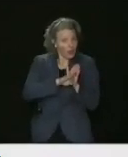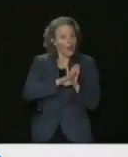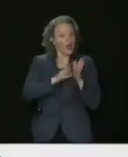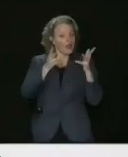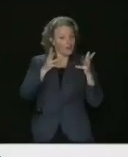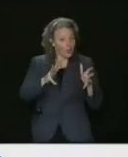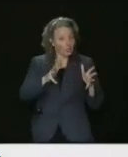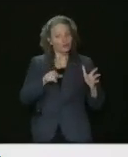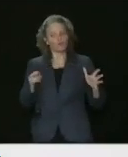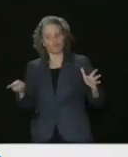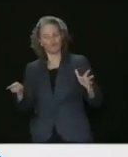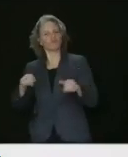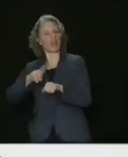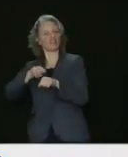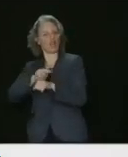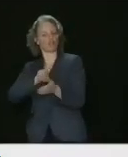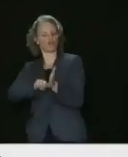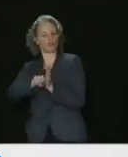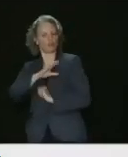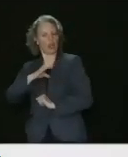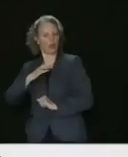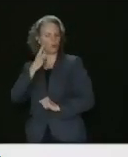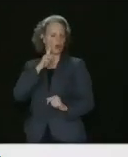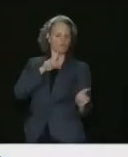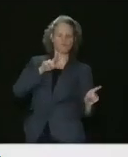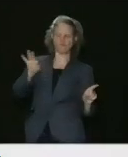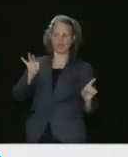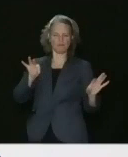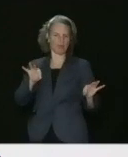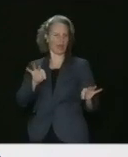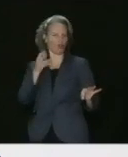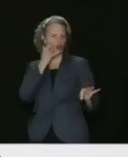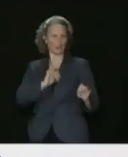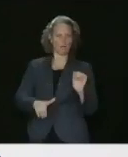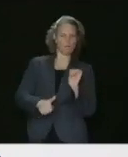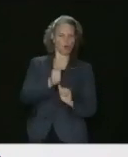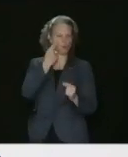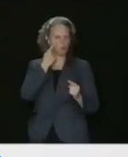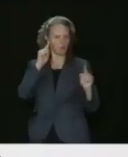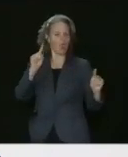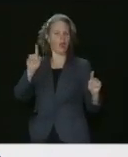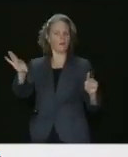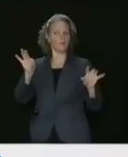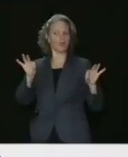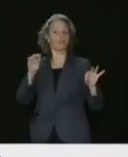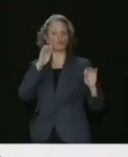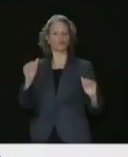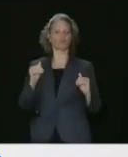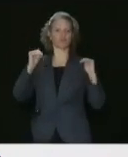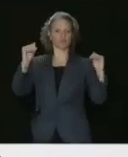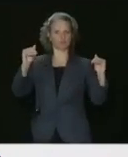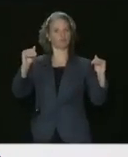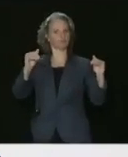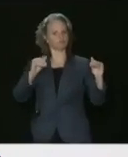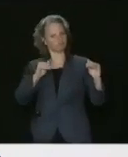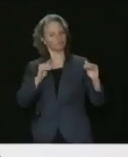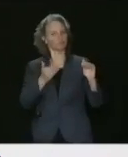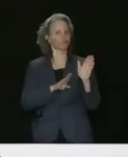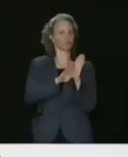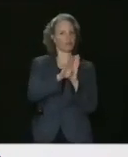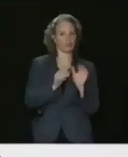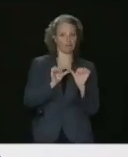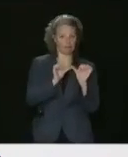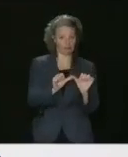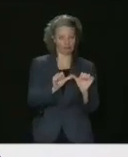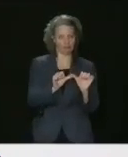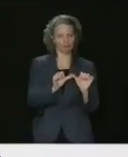will work to advance the most promising of these candidates to the next phase of clinical development.